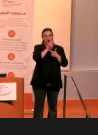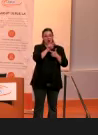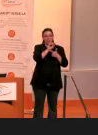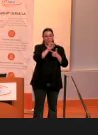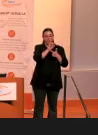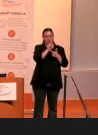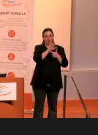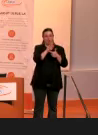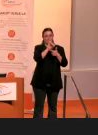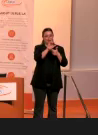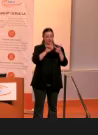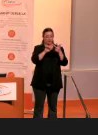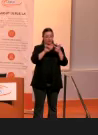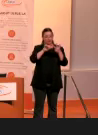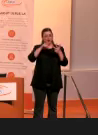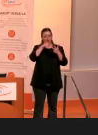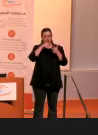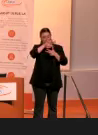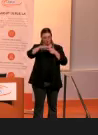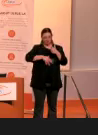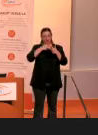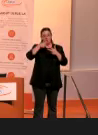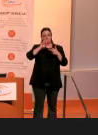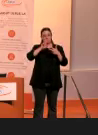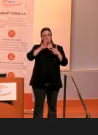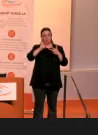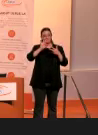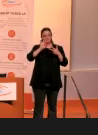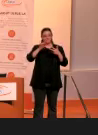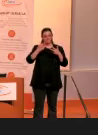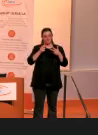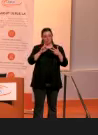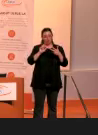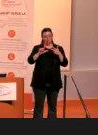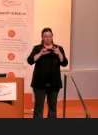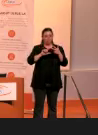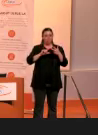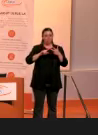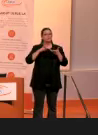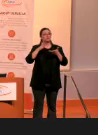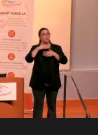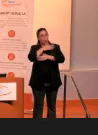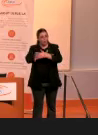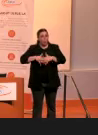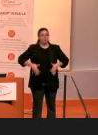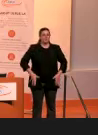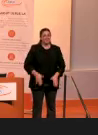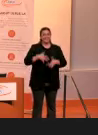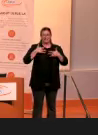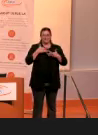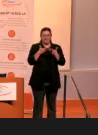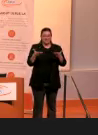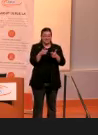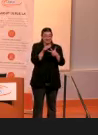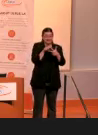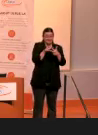central nervous system is the brain and spinal cord. The peripheral nervous system allows you to move your arms and legs and feel things. And the